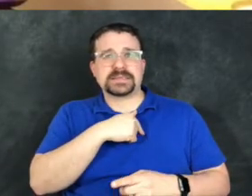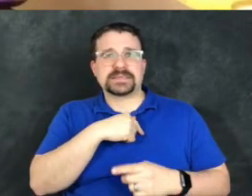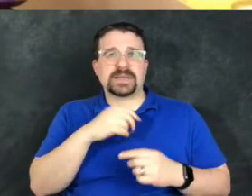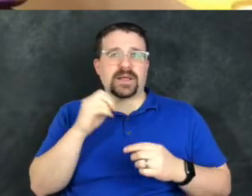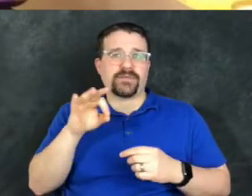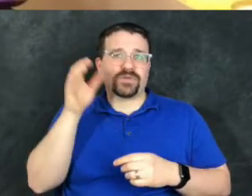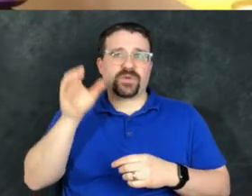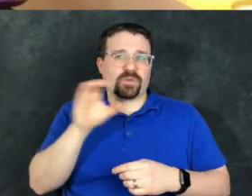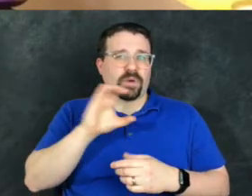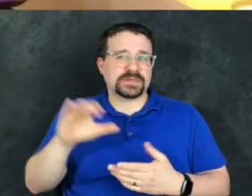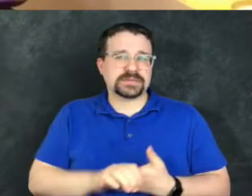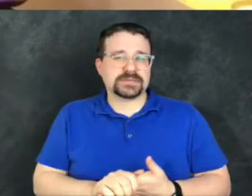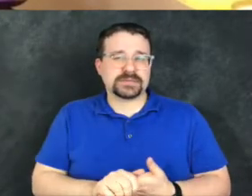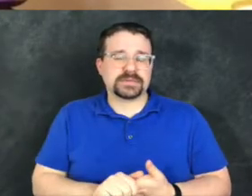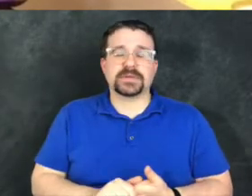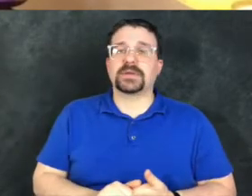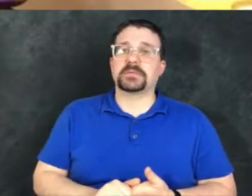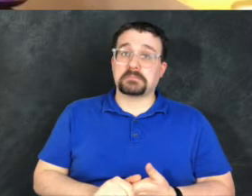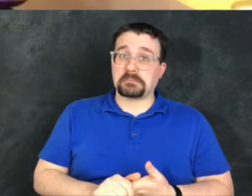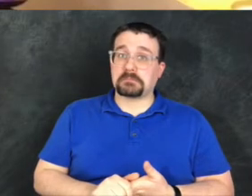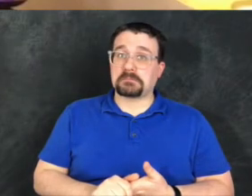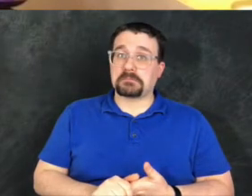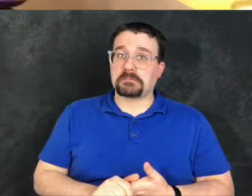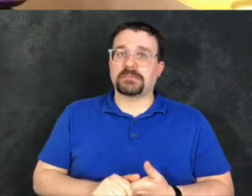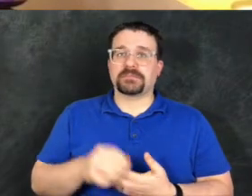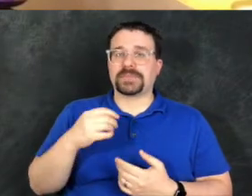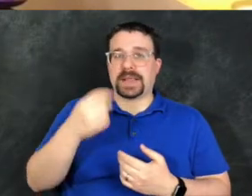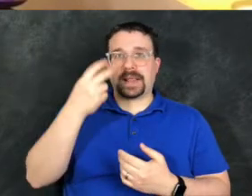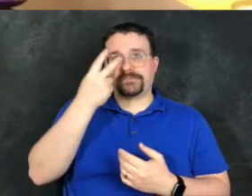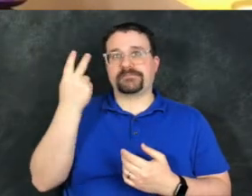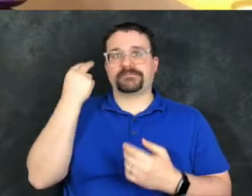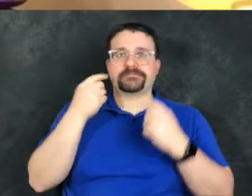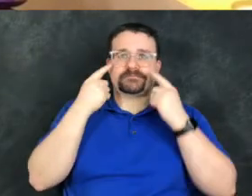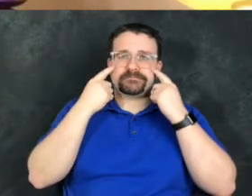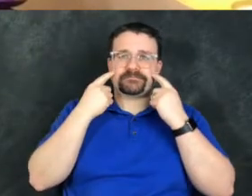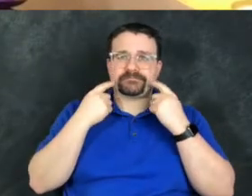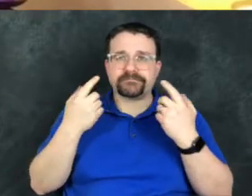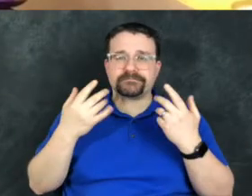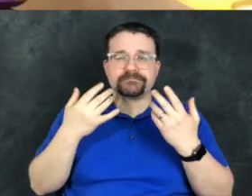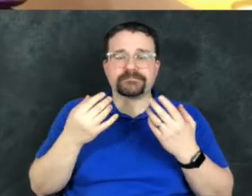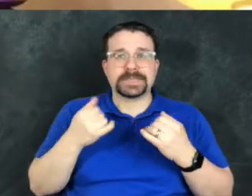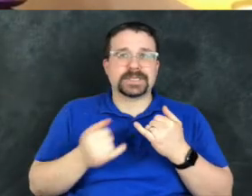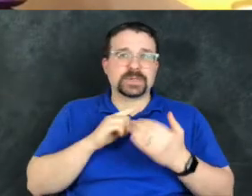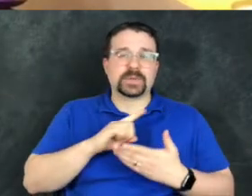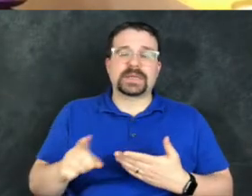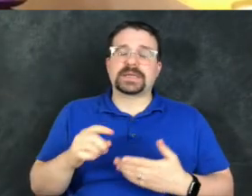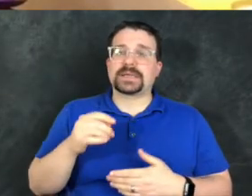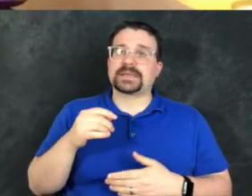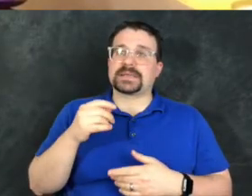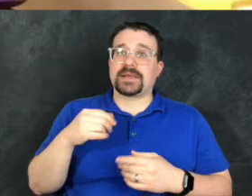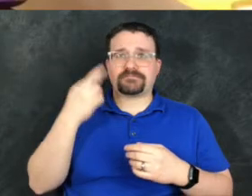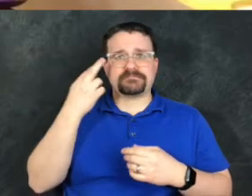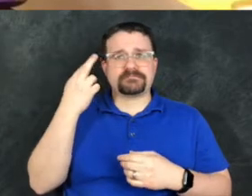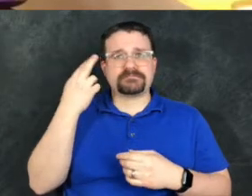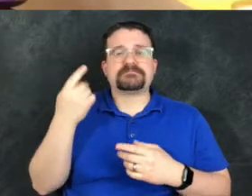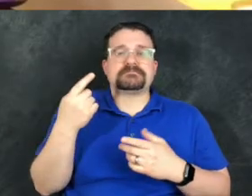remind us of the cross. Wow, this memory brought tears to my eyes